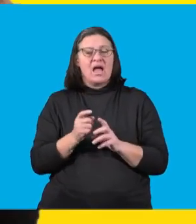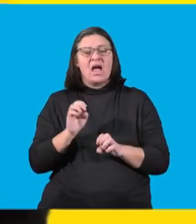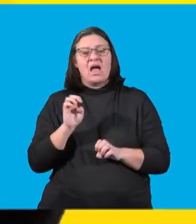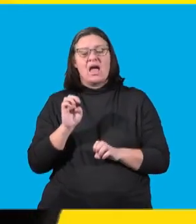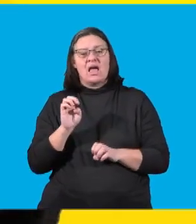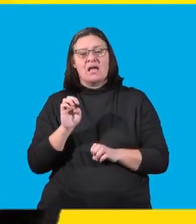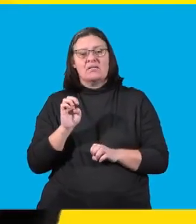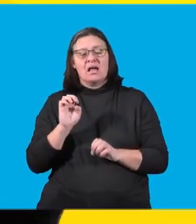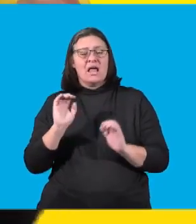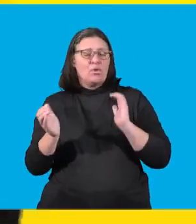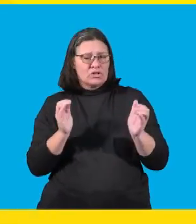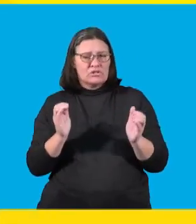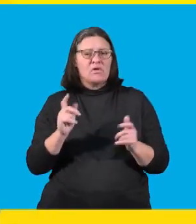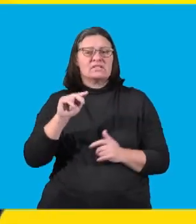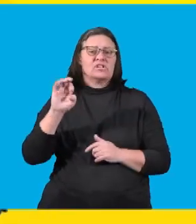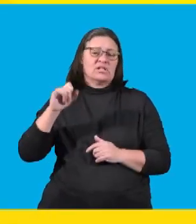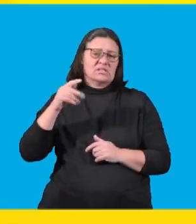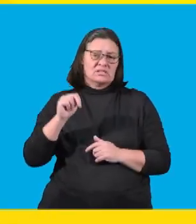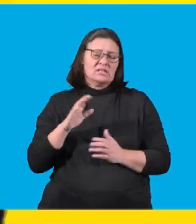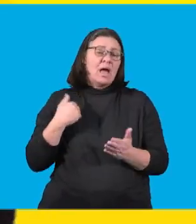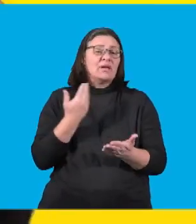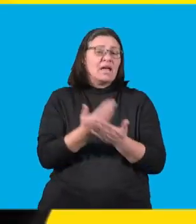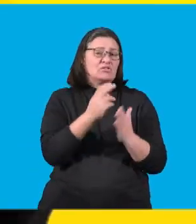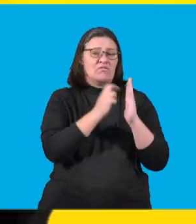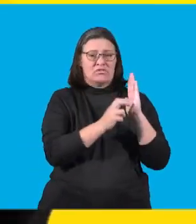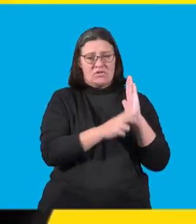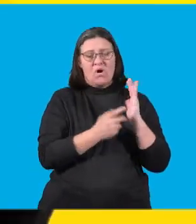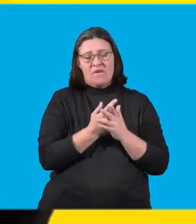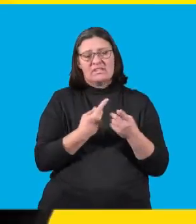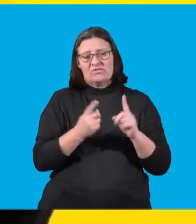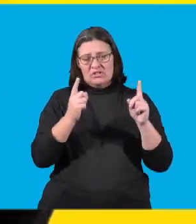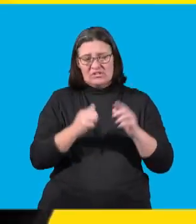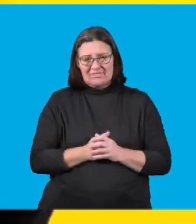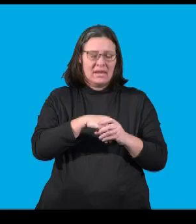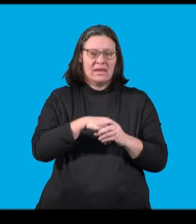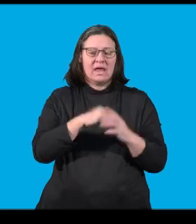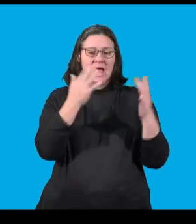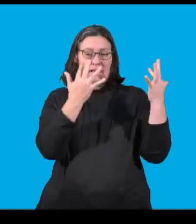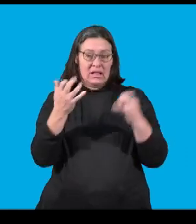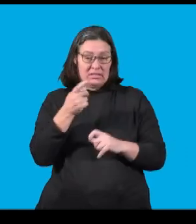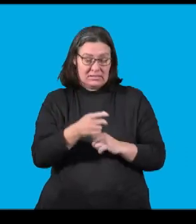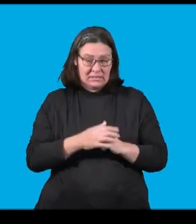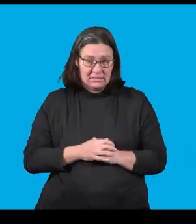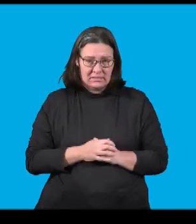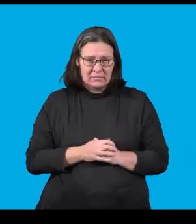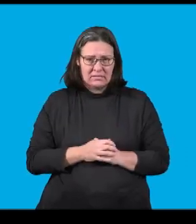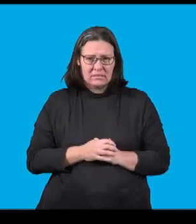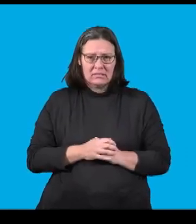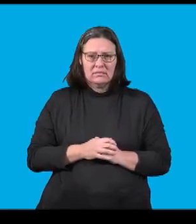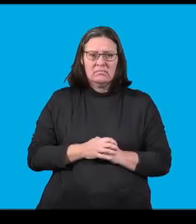about equations of tangents, which is really an application of the rules of differentiation. So we're going to start